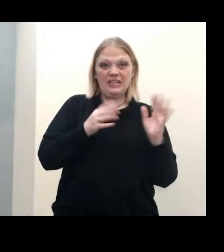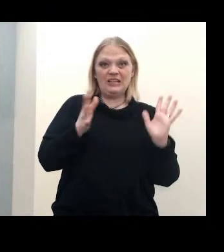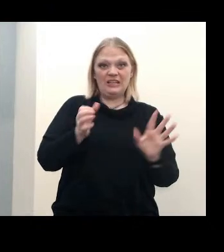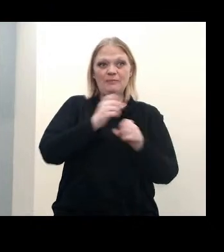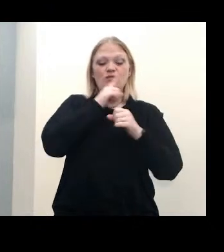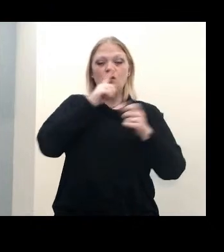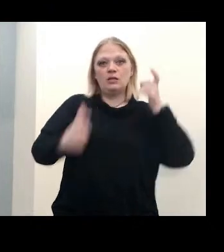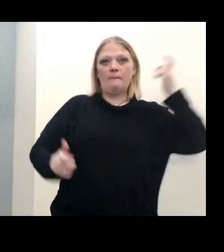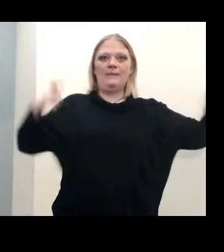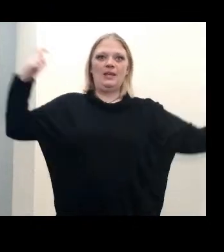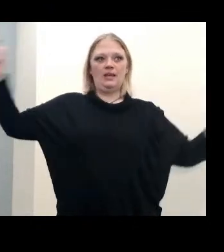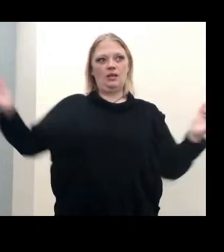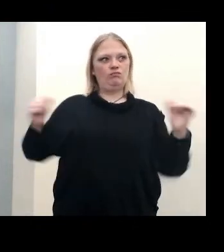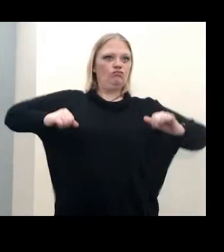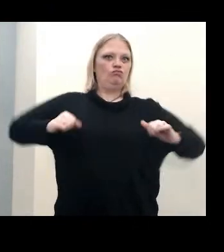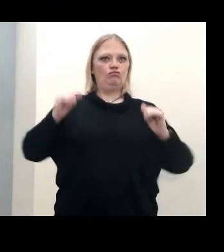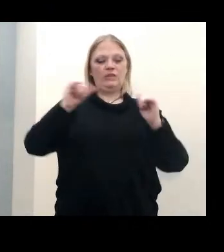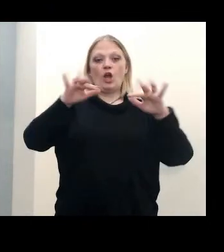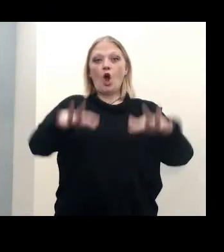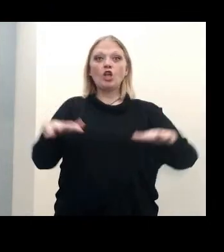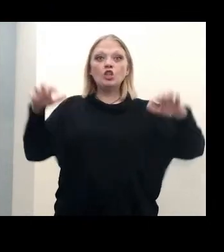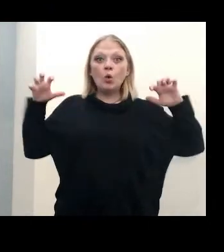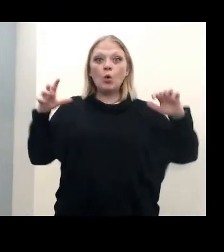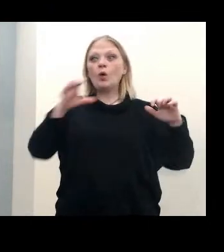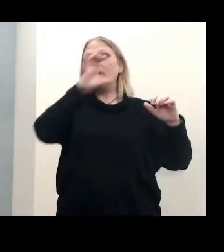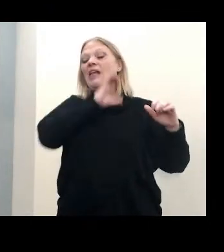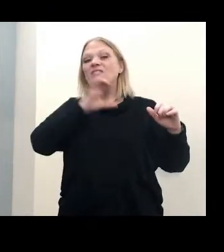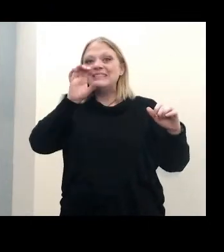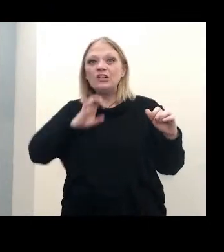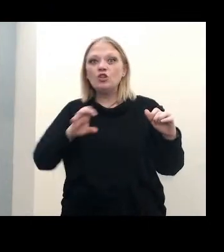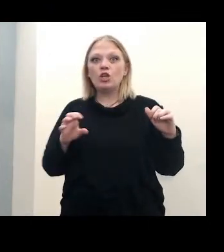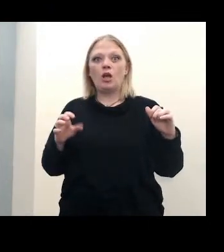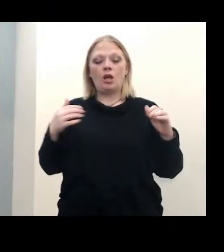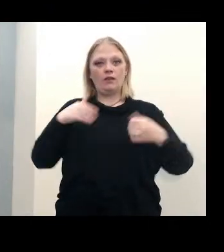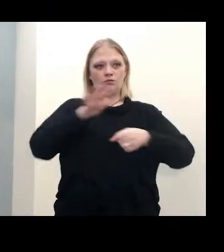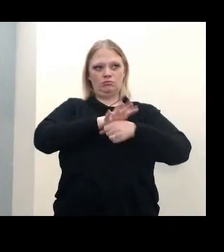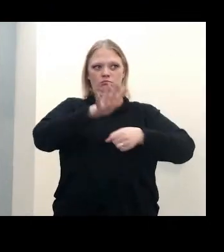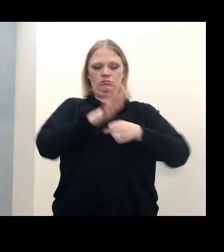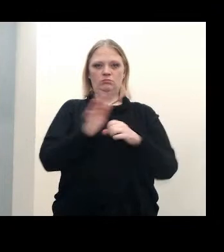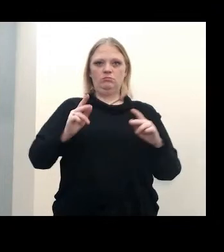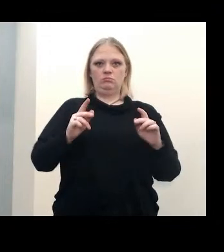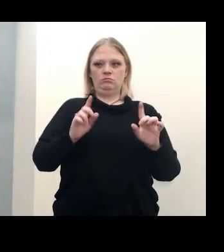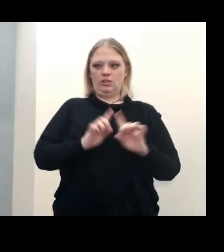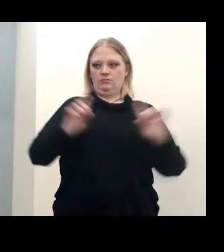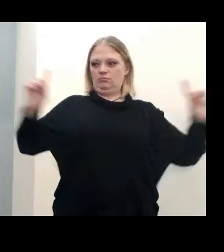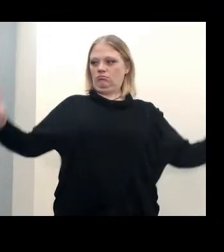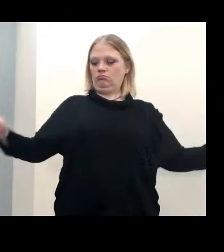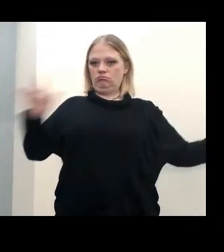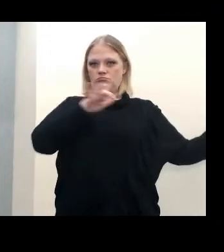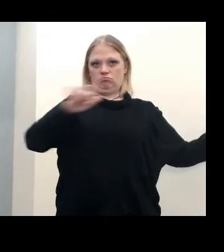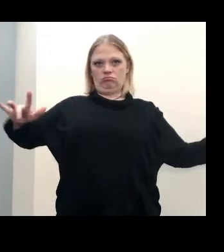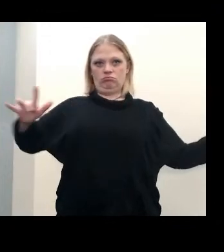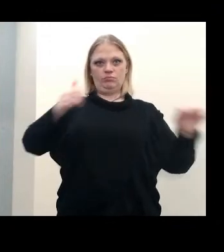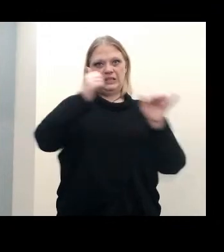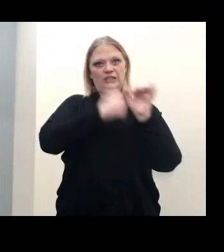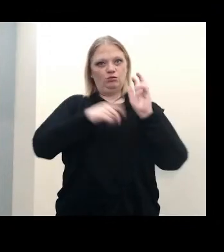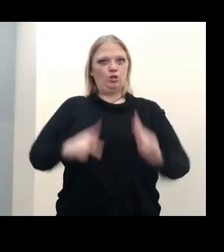in a larger space like the auditorium or cafeteria, and there's adequate physical distancing between each